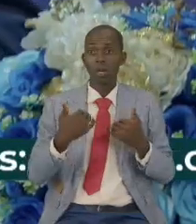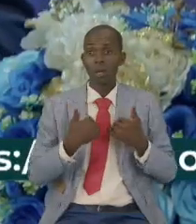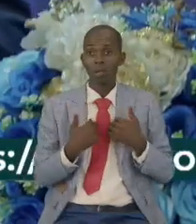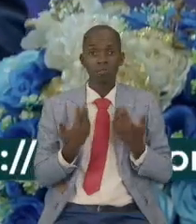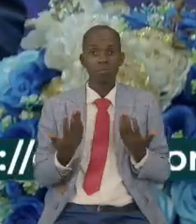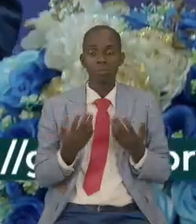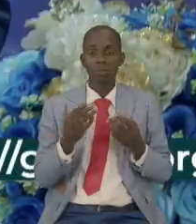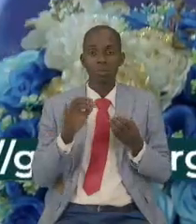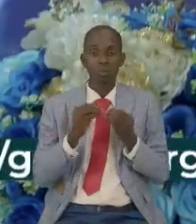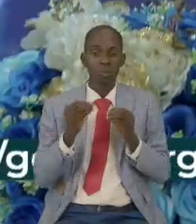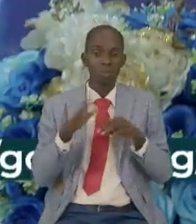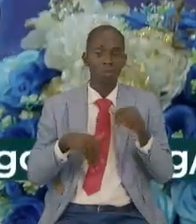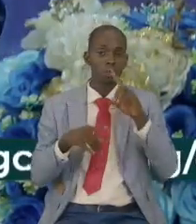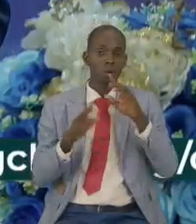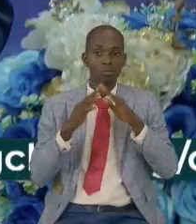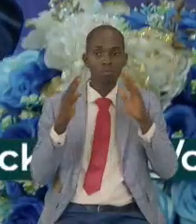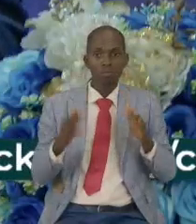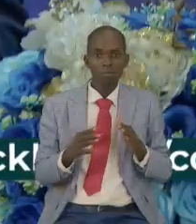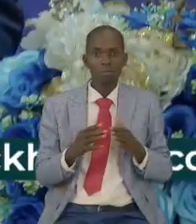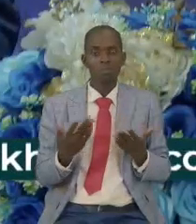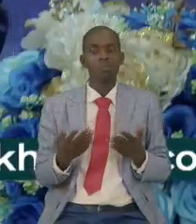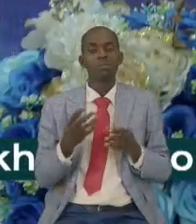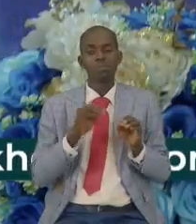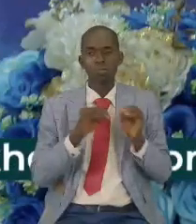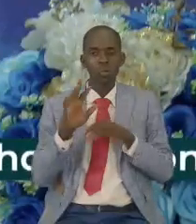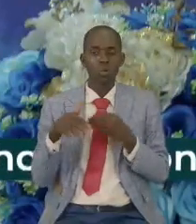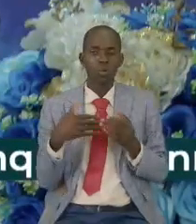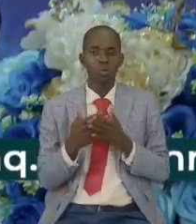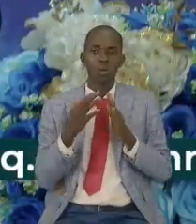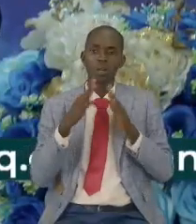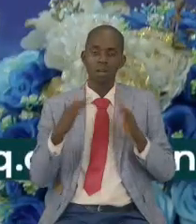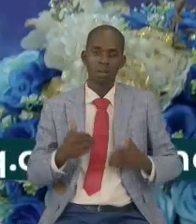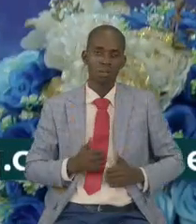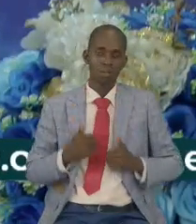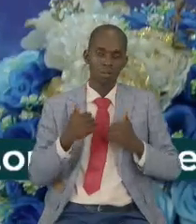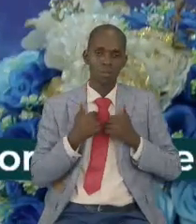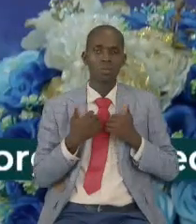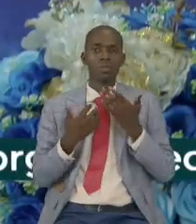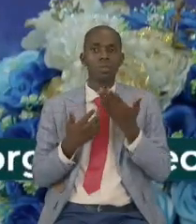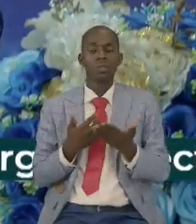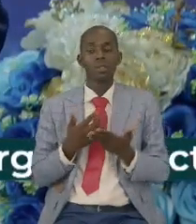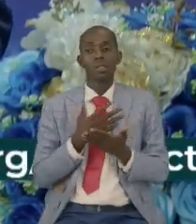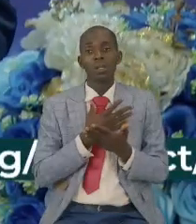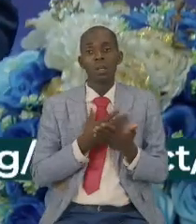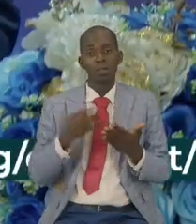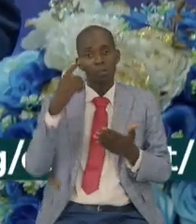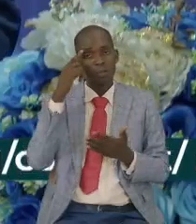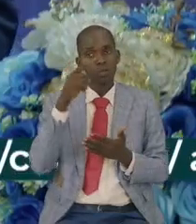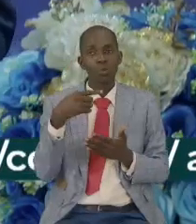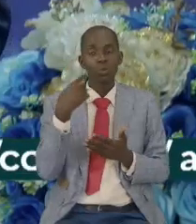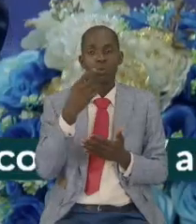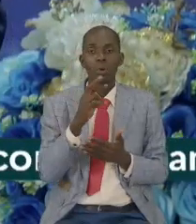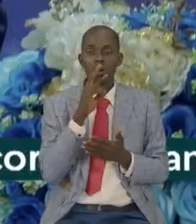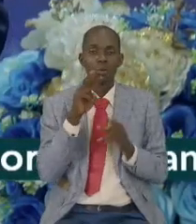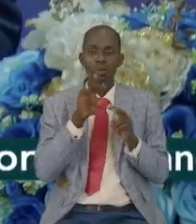All those outside the Alpha location, what they're doing here now is what you do there. It's a